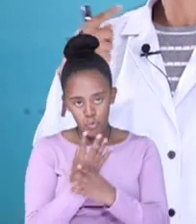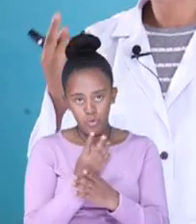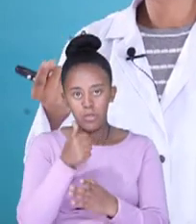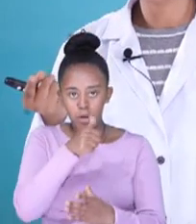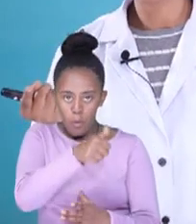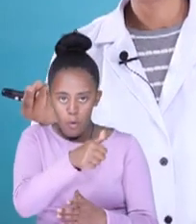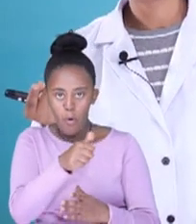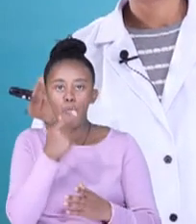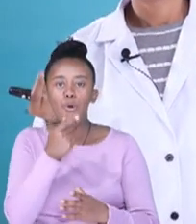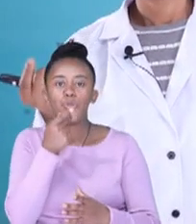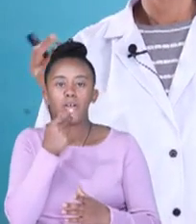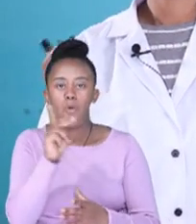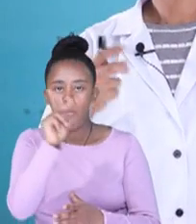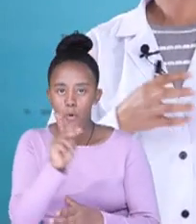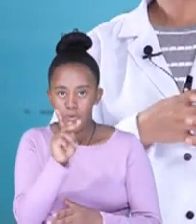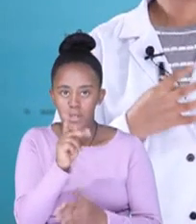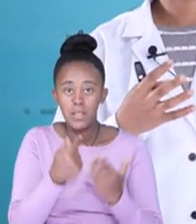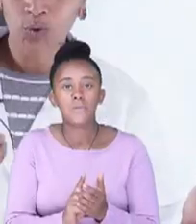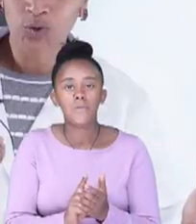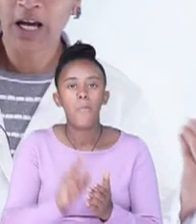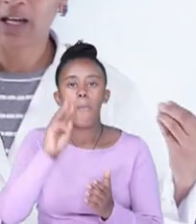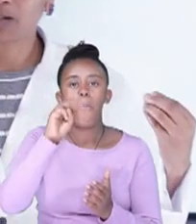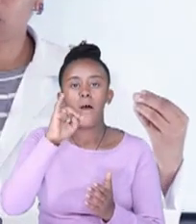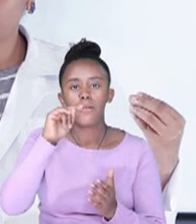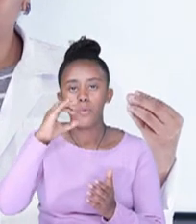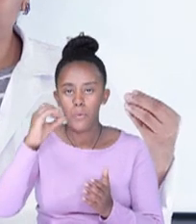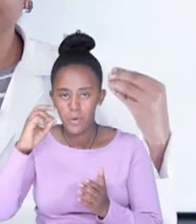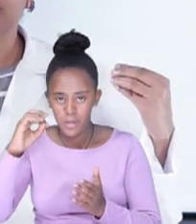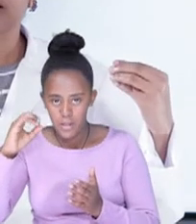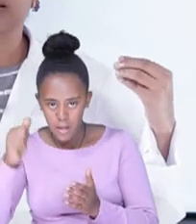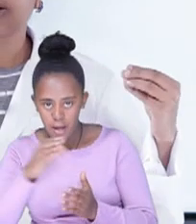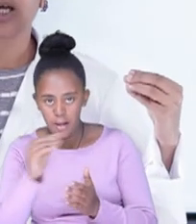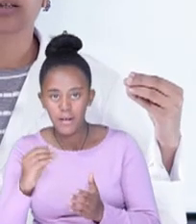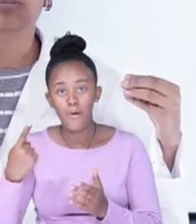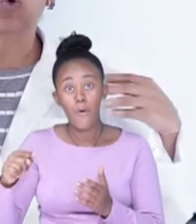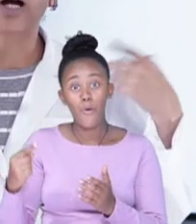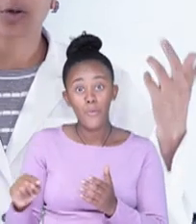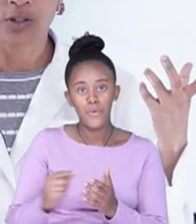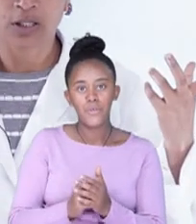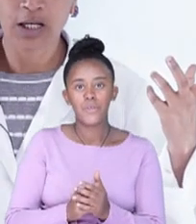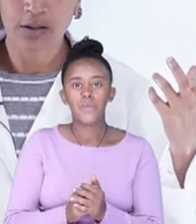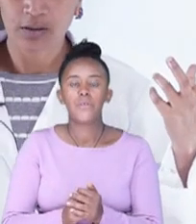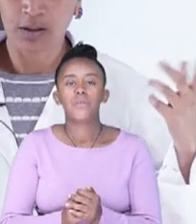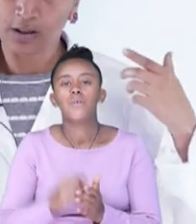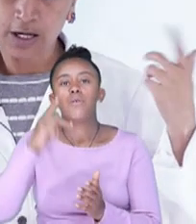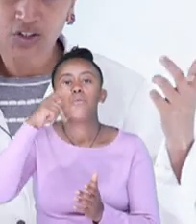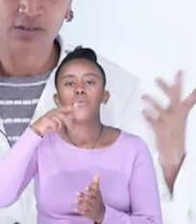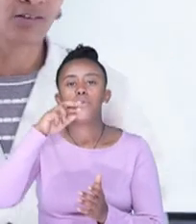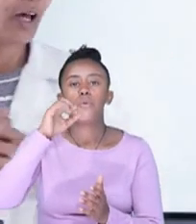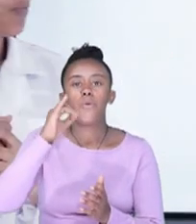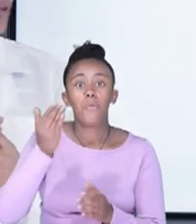their own protein. This is because of mitochondria and chloroplast. They were prokaryotic cell